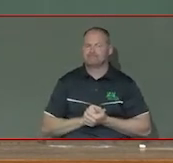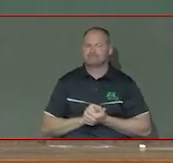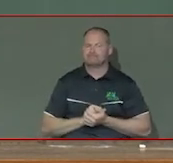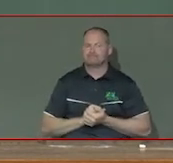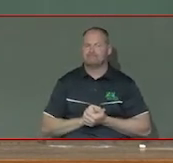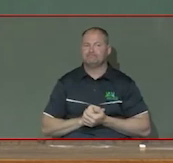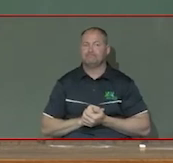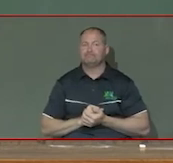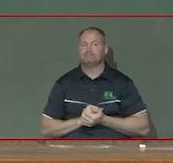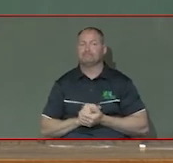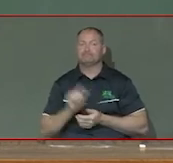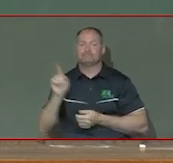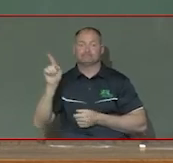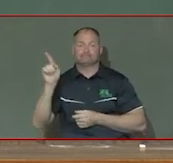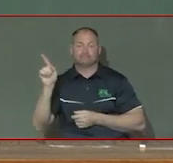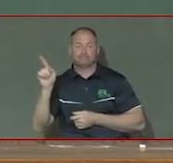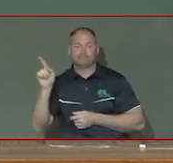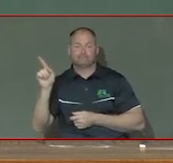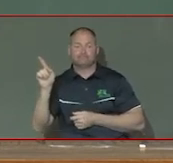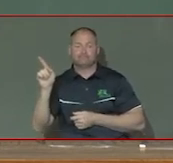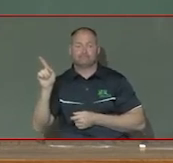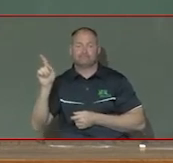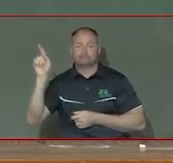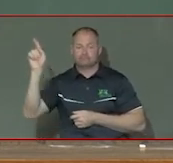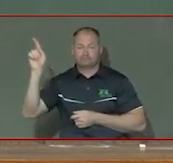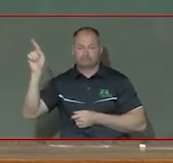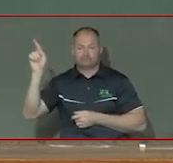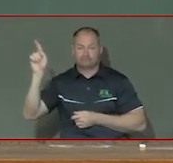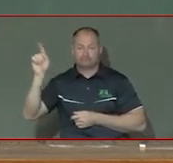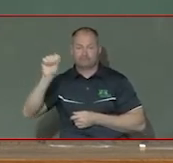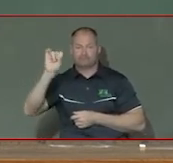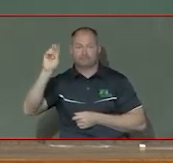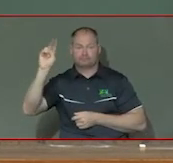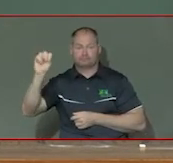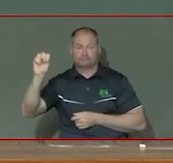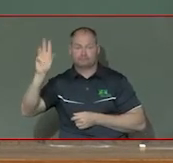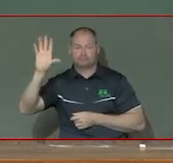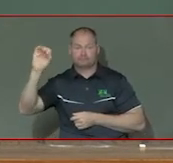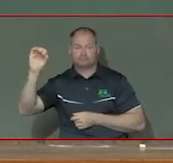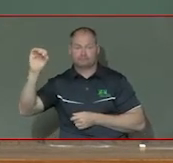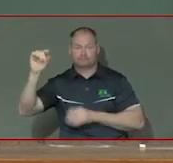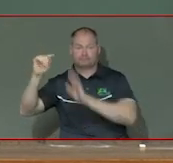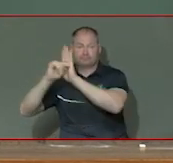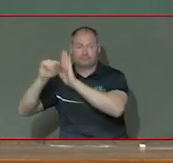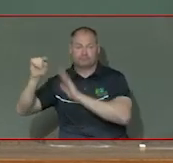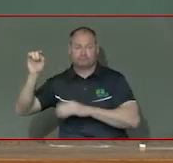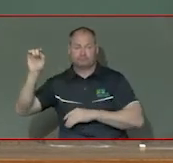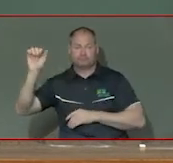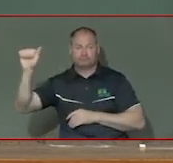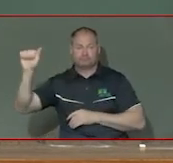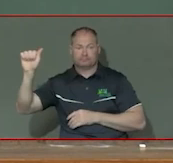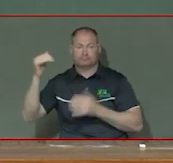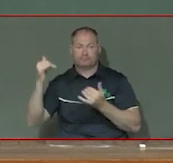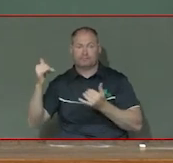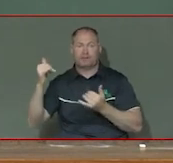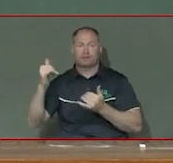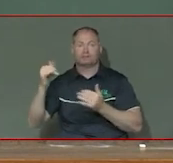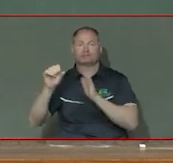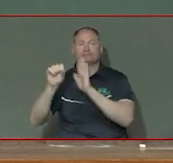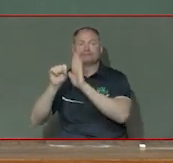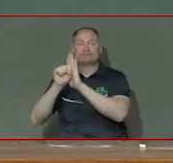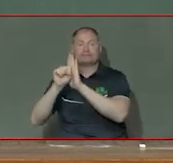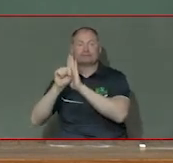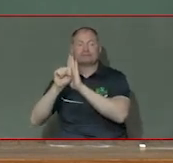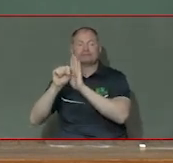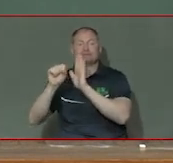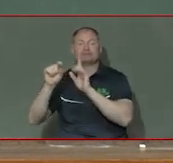going to say this here, the sine of 90 degrees minus A, first quadrant sine is positive, but it's going to